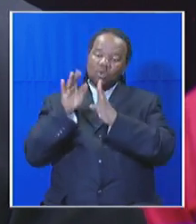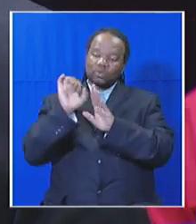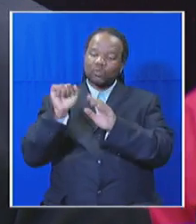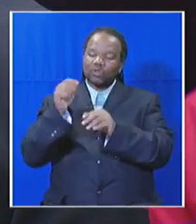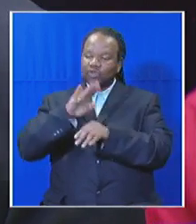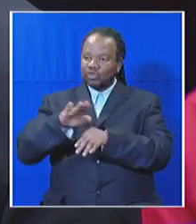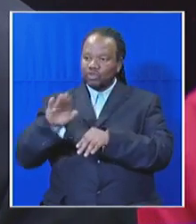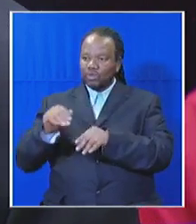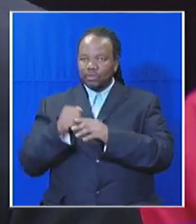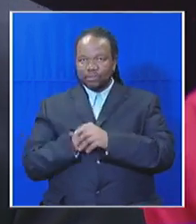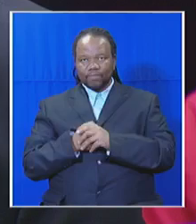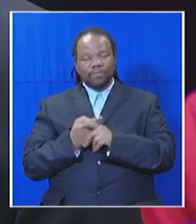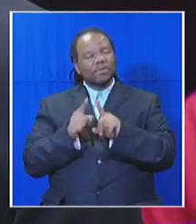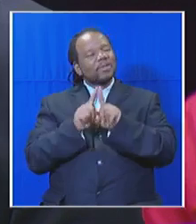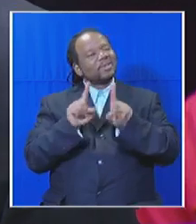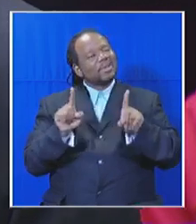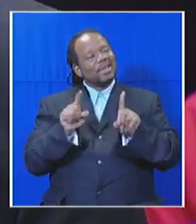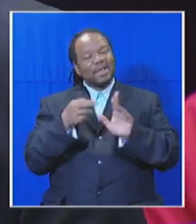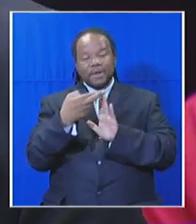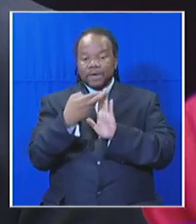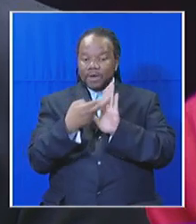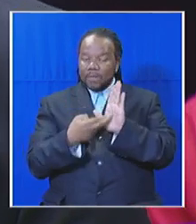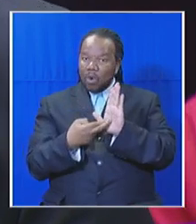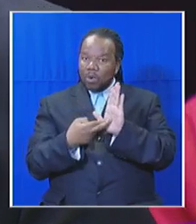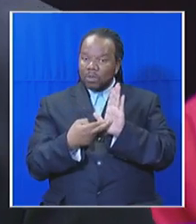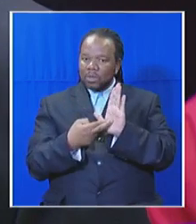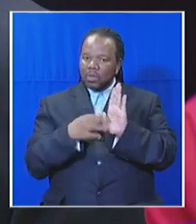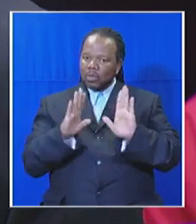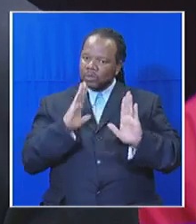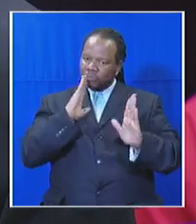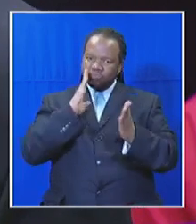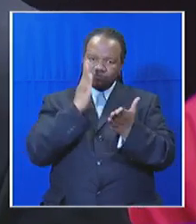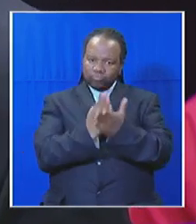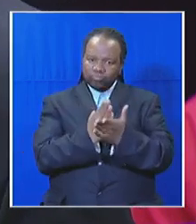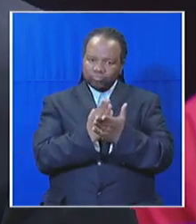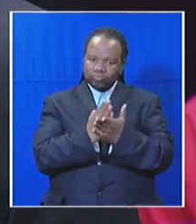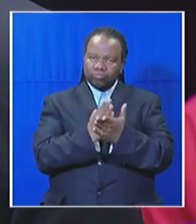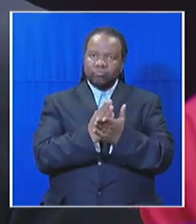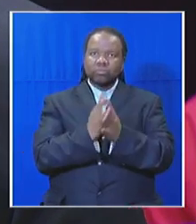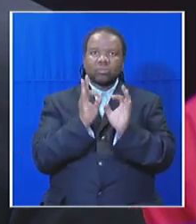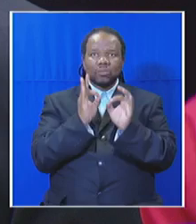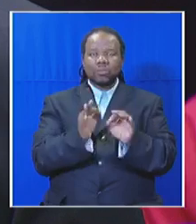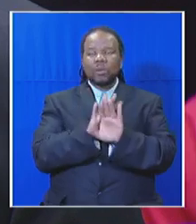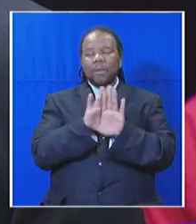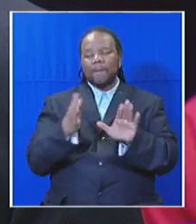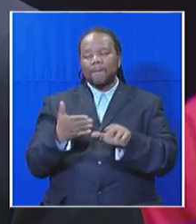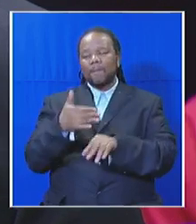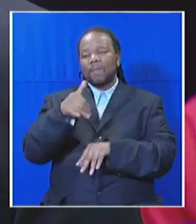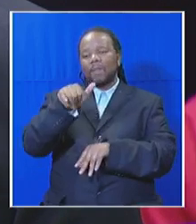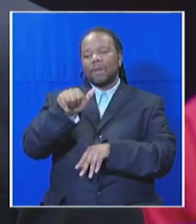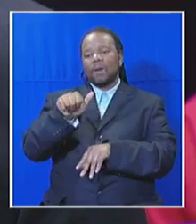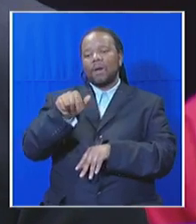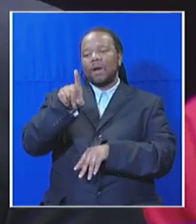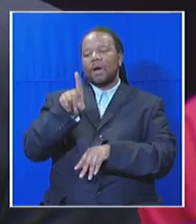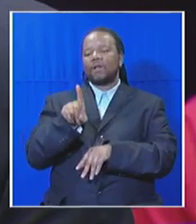is legitimate and legal, is the advocate Tulima Donsela's